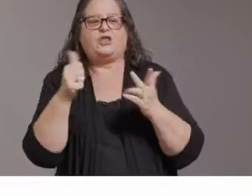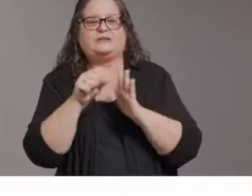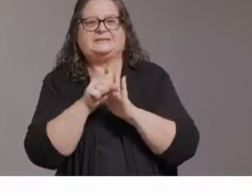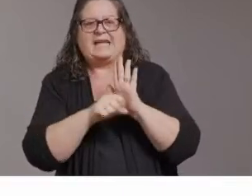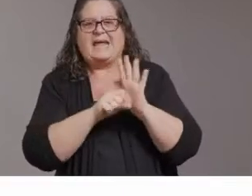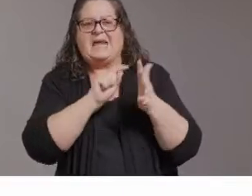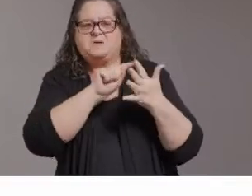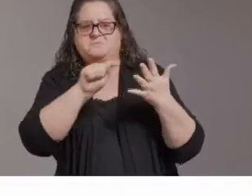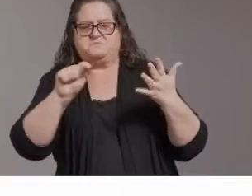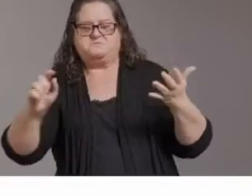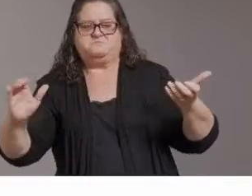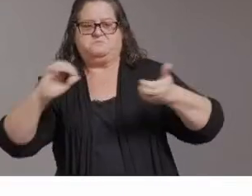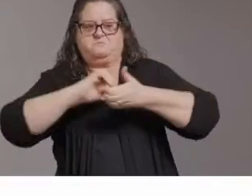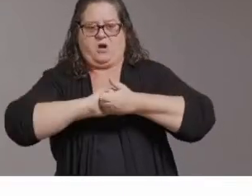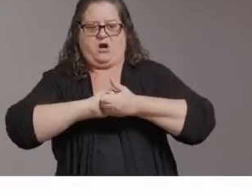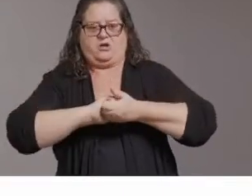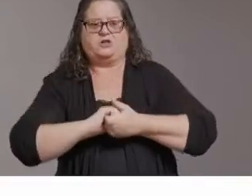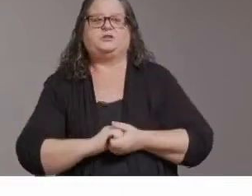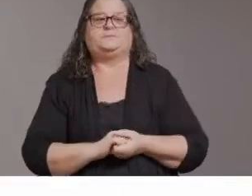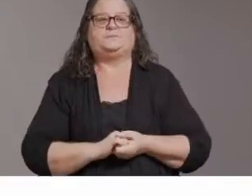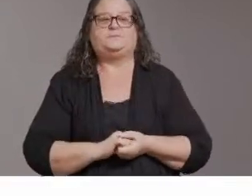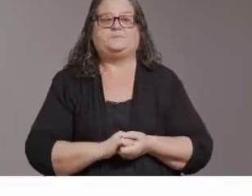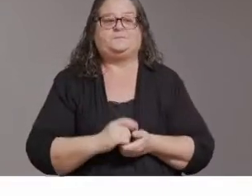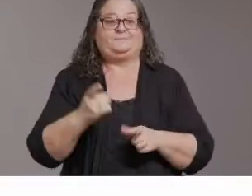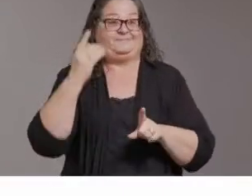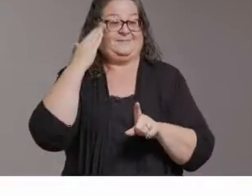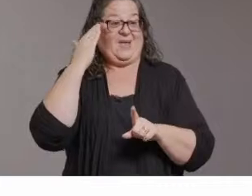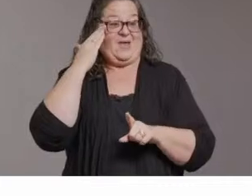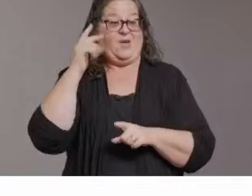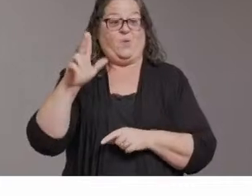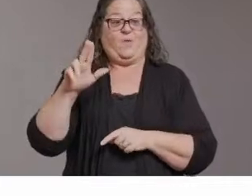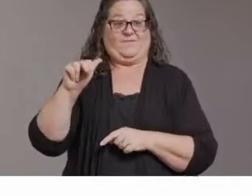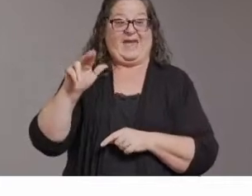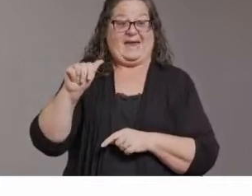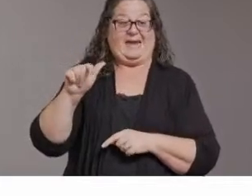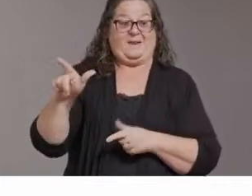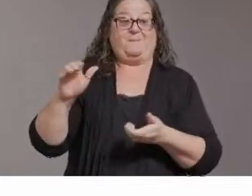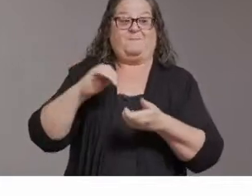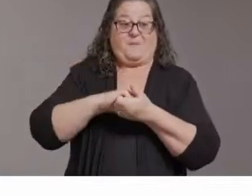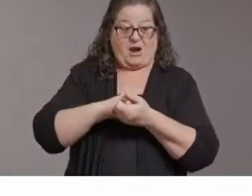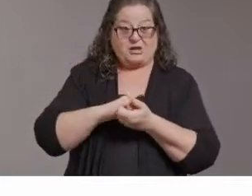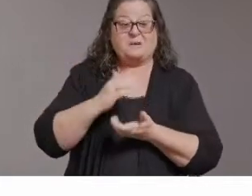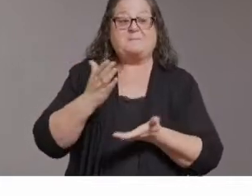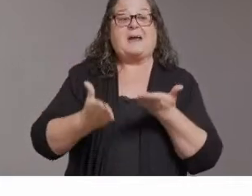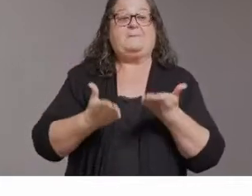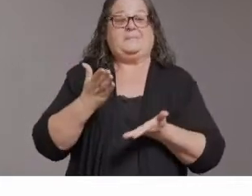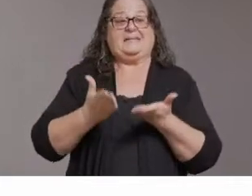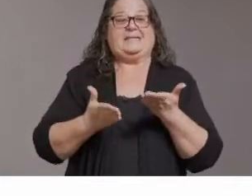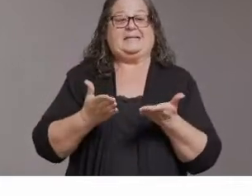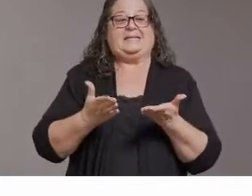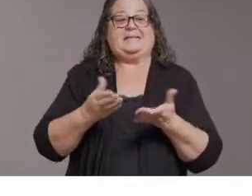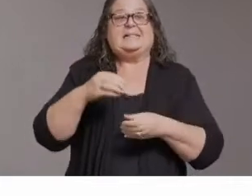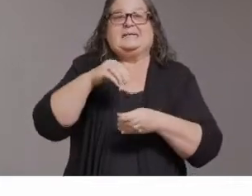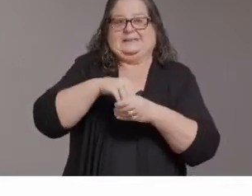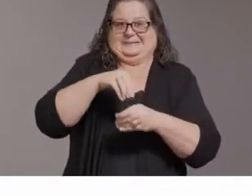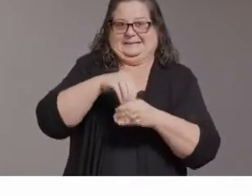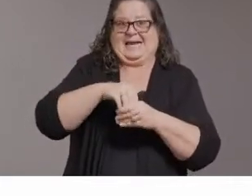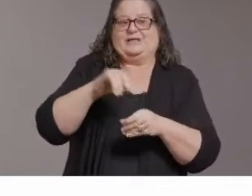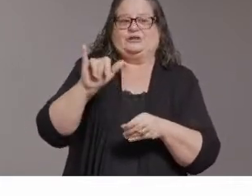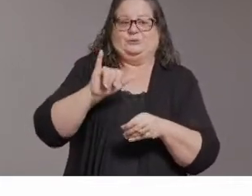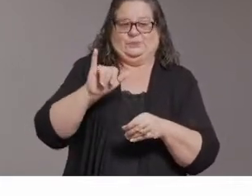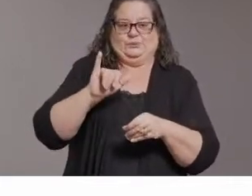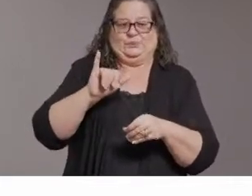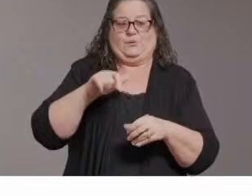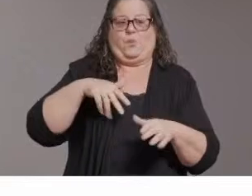our University of Arizona vaccination site. So that may transition to the indoor walk-up clinic based on their heat